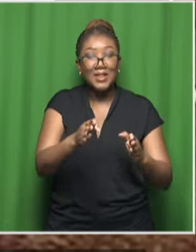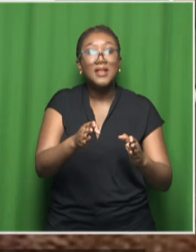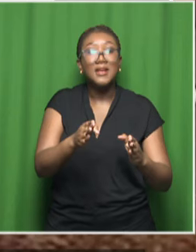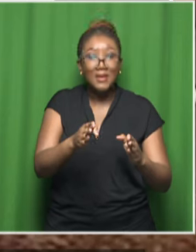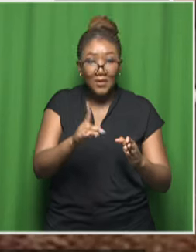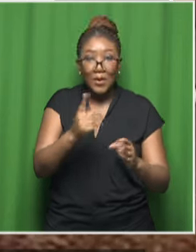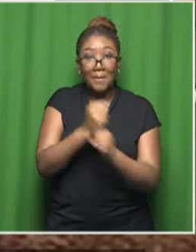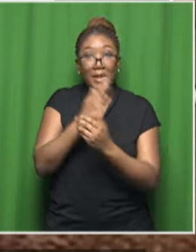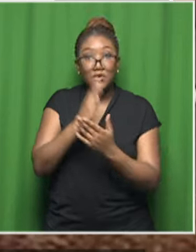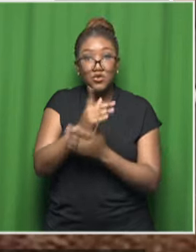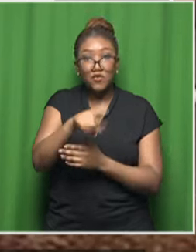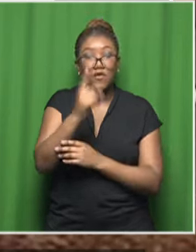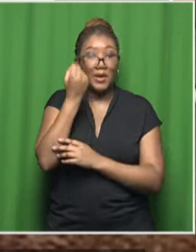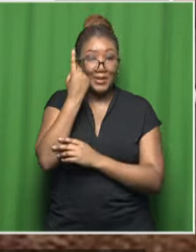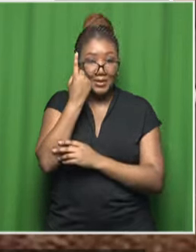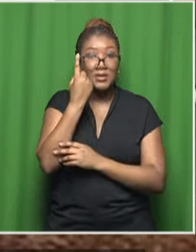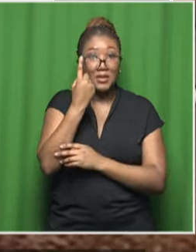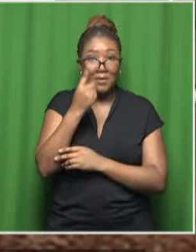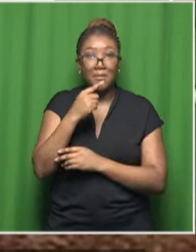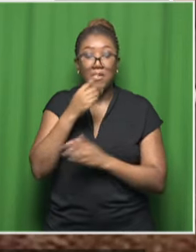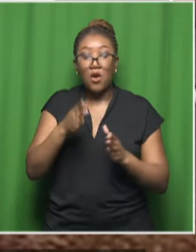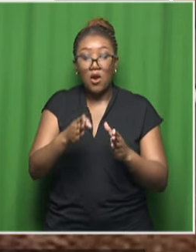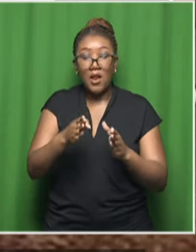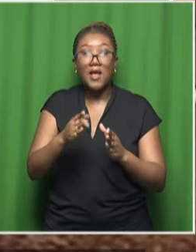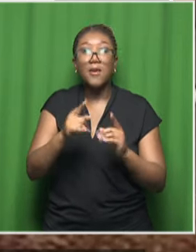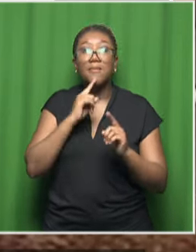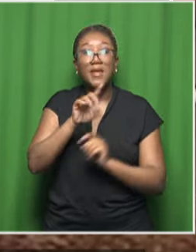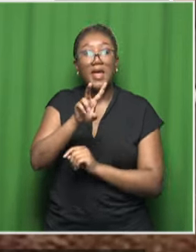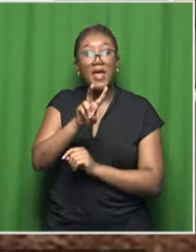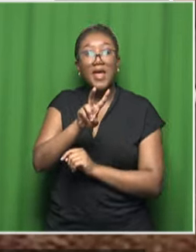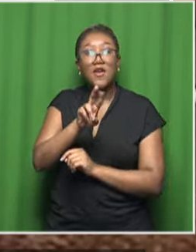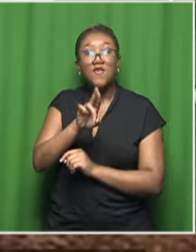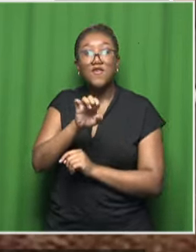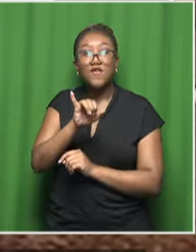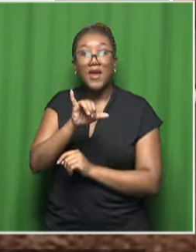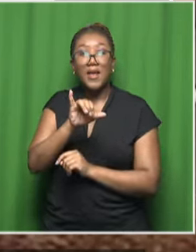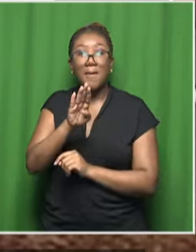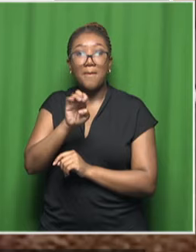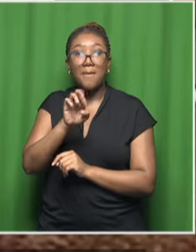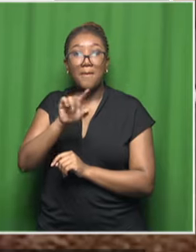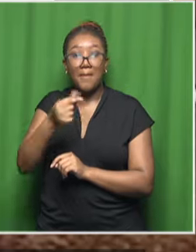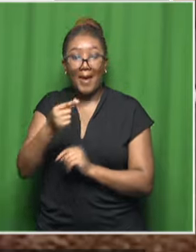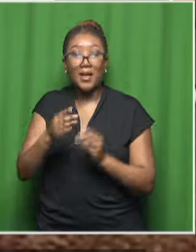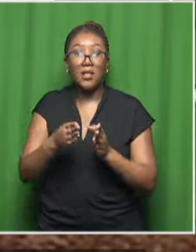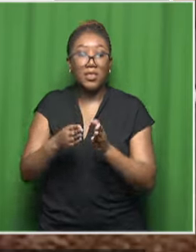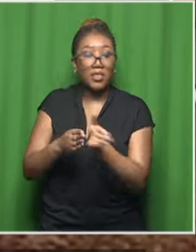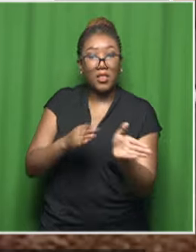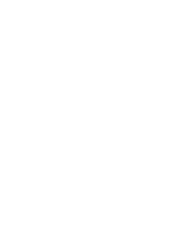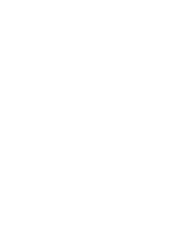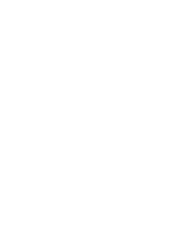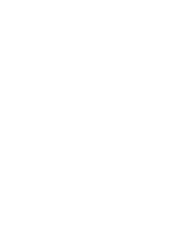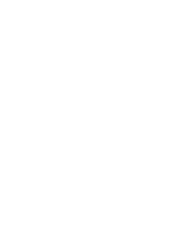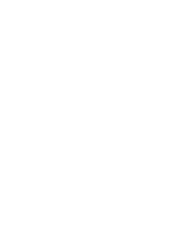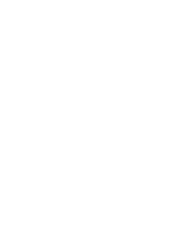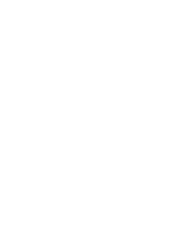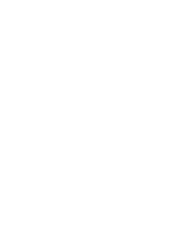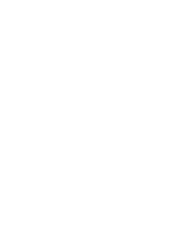you're on that sort of West Coast, you'll come off that road into Vredenburg and pop out the other side back to Veldtrift, and you do that both ways. It's a full closure.